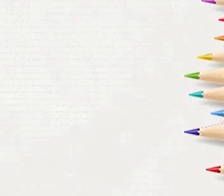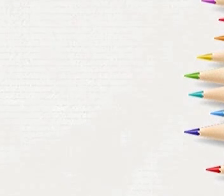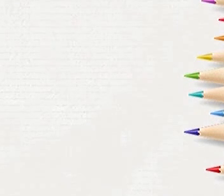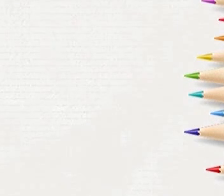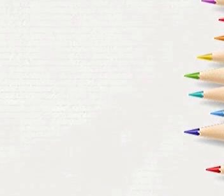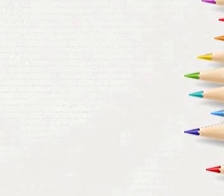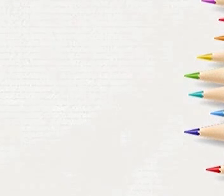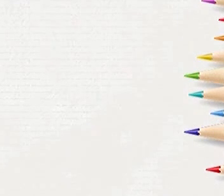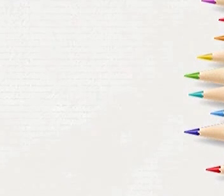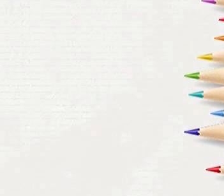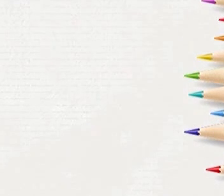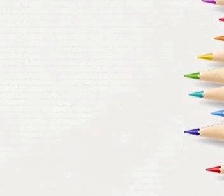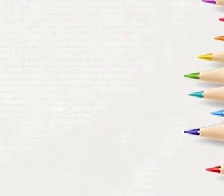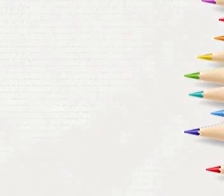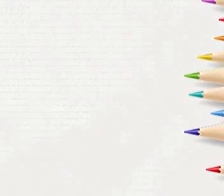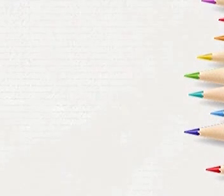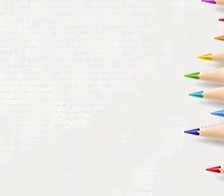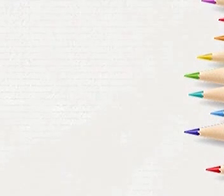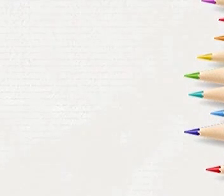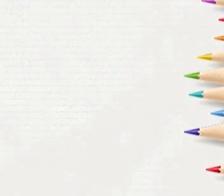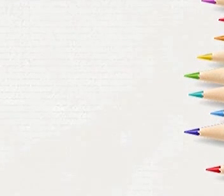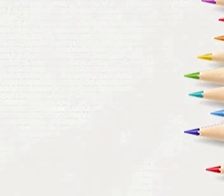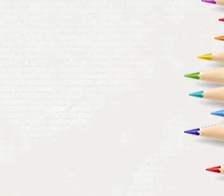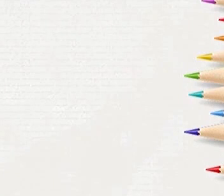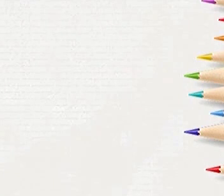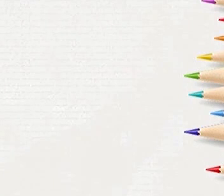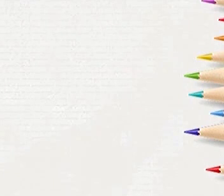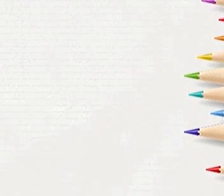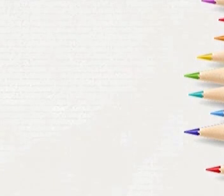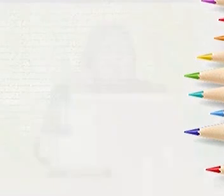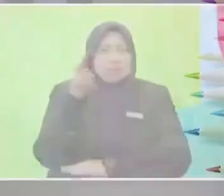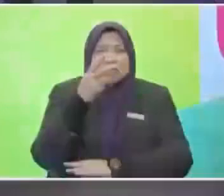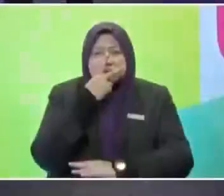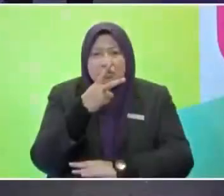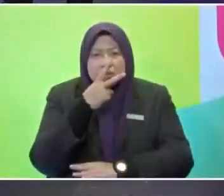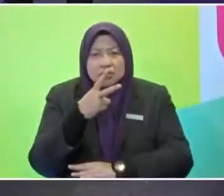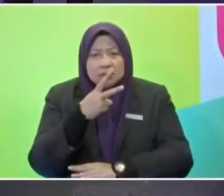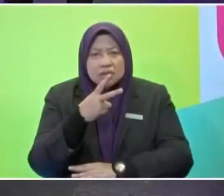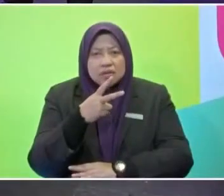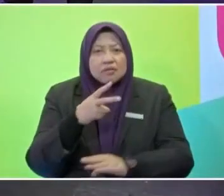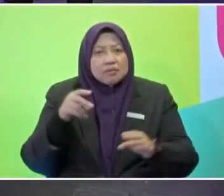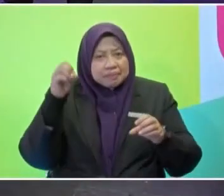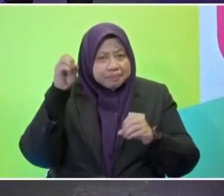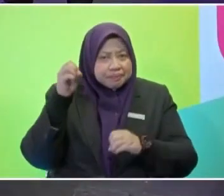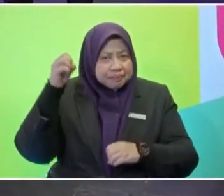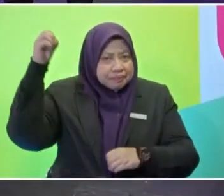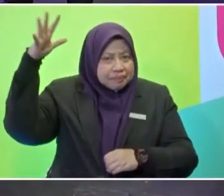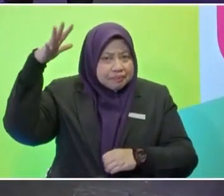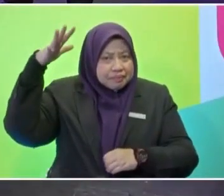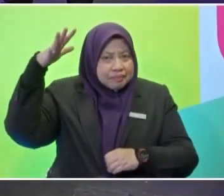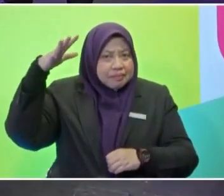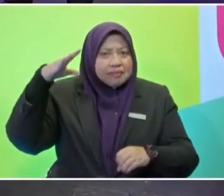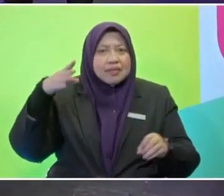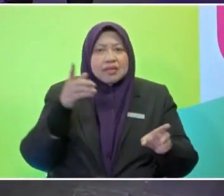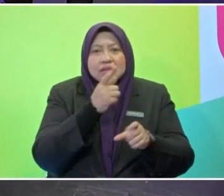shine through the forest, and we can see the ray of light. Yes, they look very straight for all the four pictures. Yes. Mm-mm. Okay.